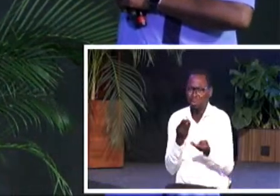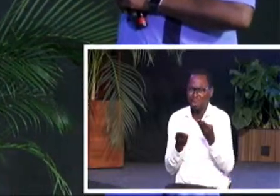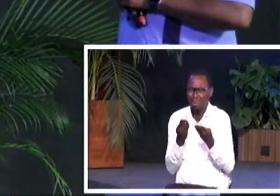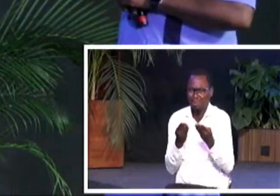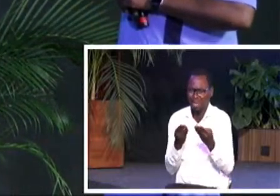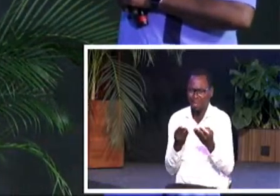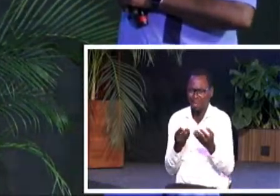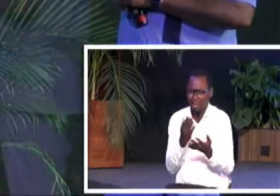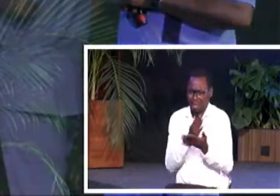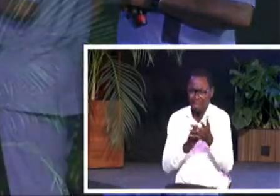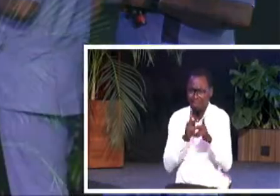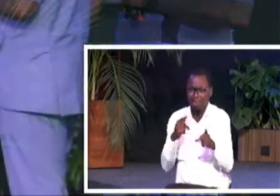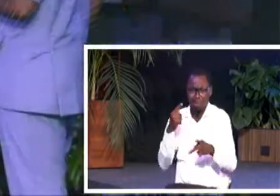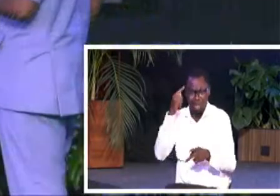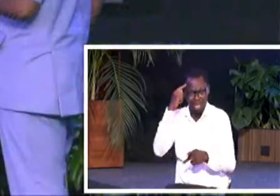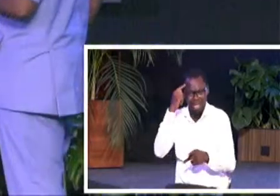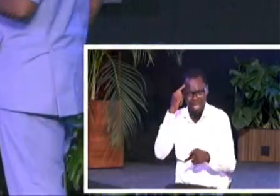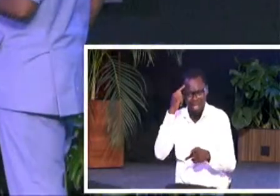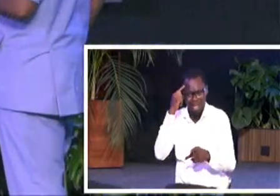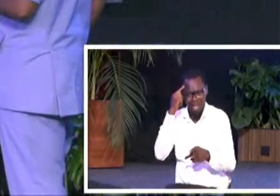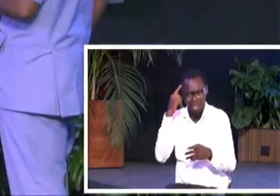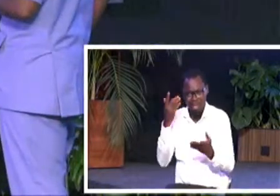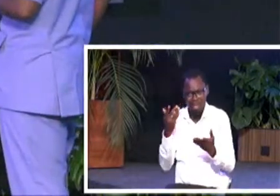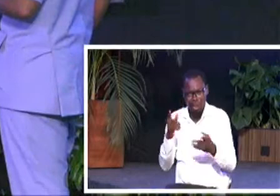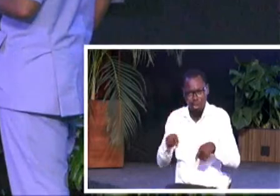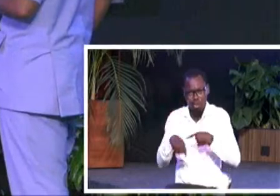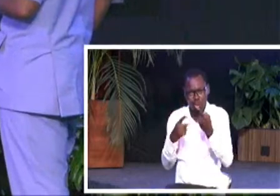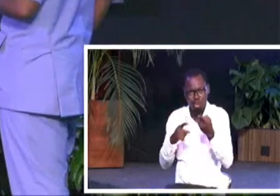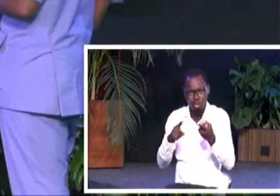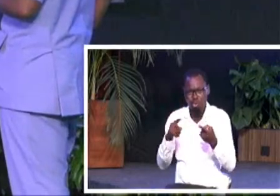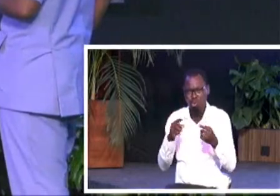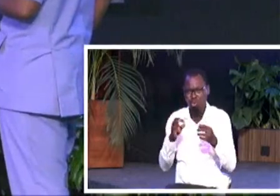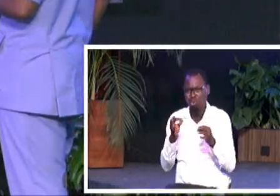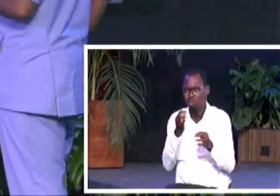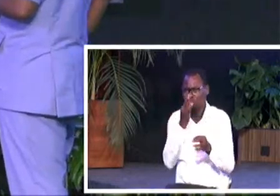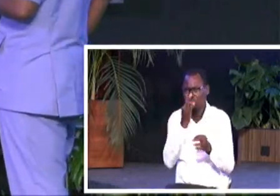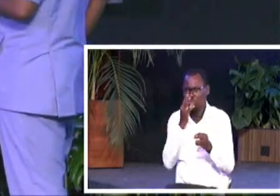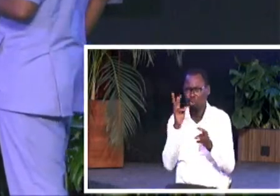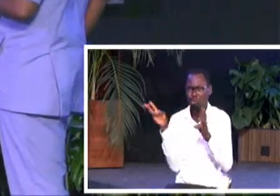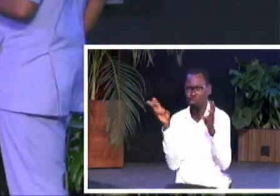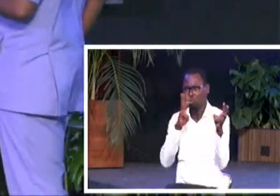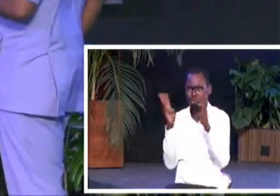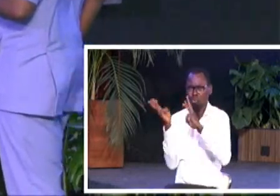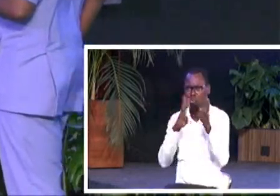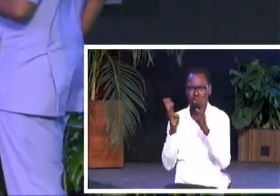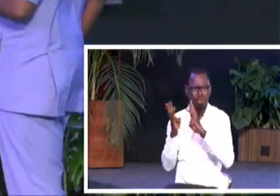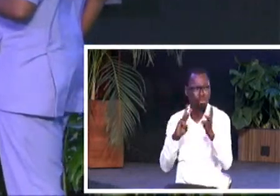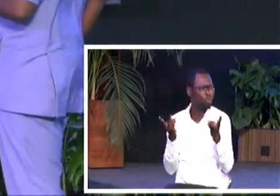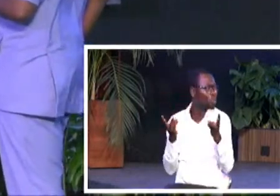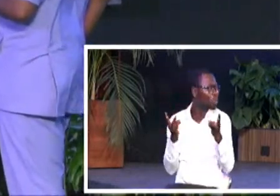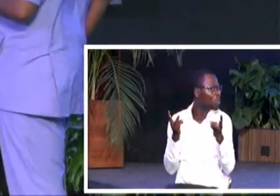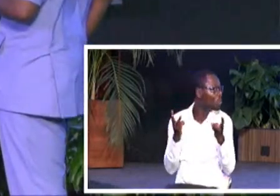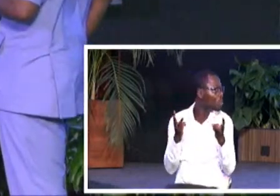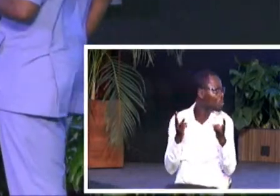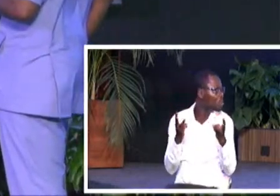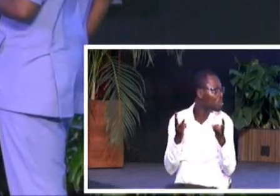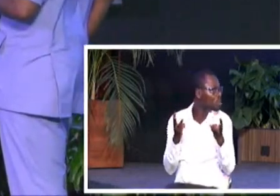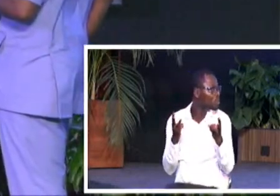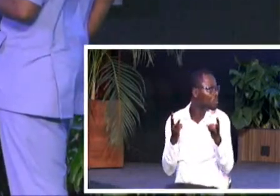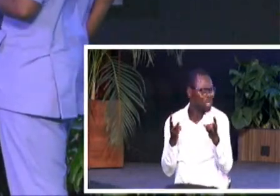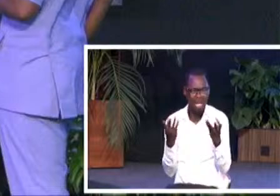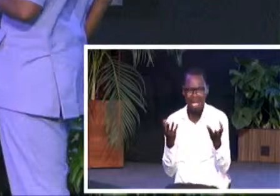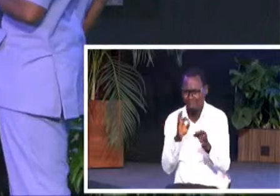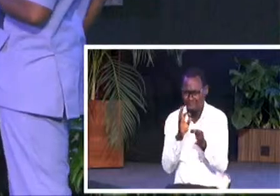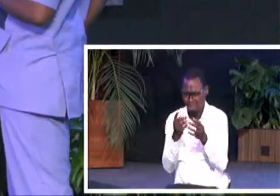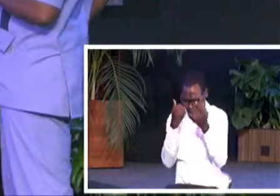done. Yes. What does it actually mean? Well, that means that if in the West they need food and they don't have, they will come and fight with us to